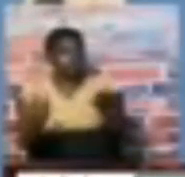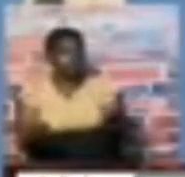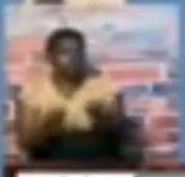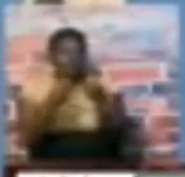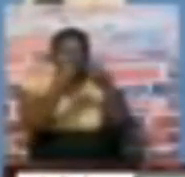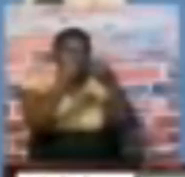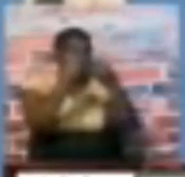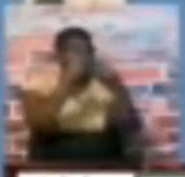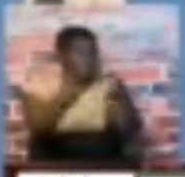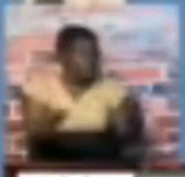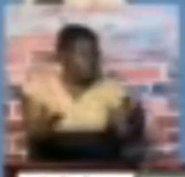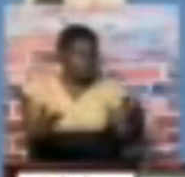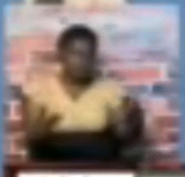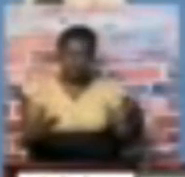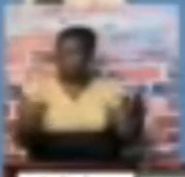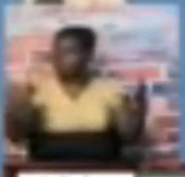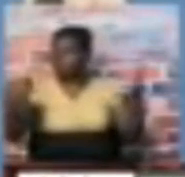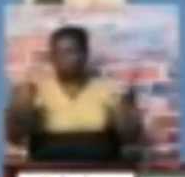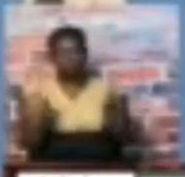problems,